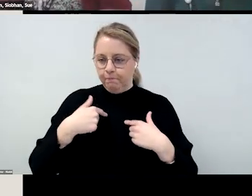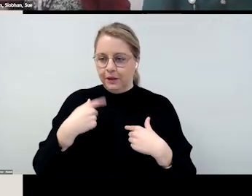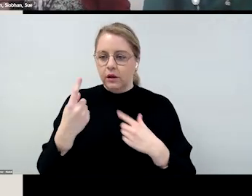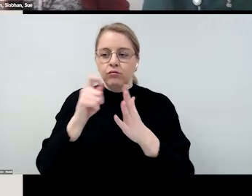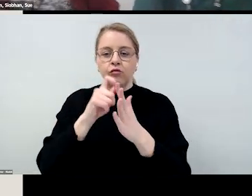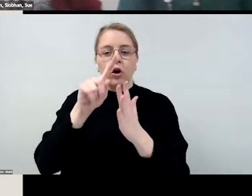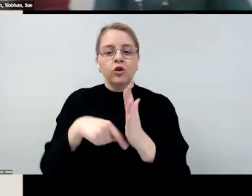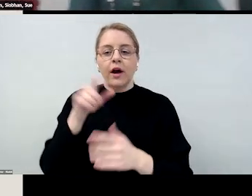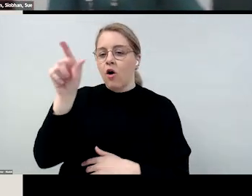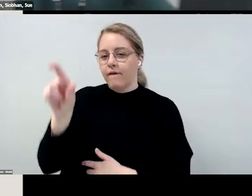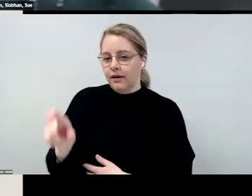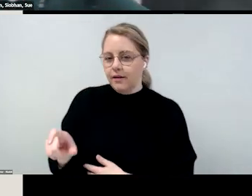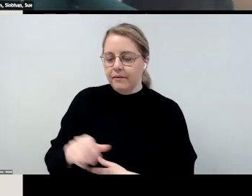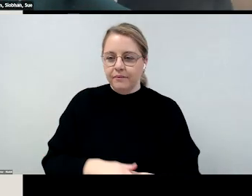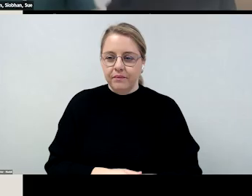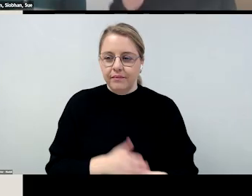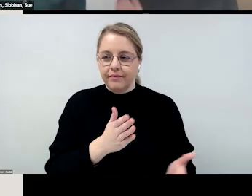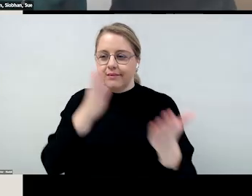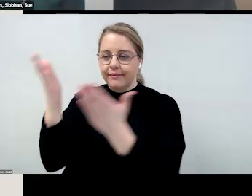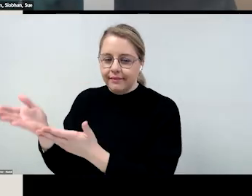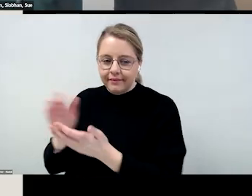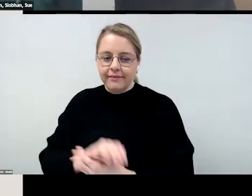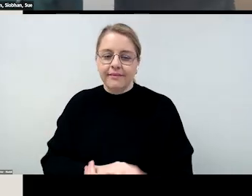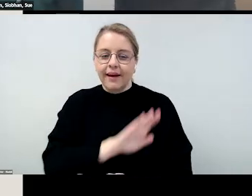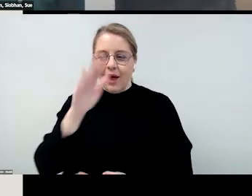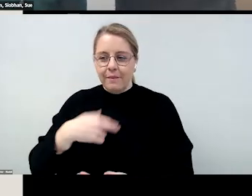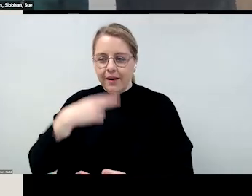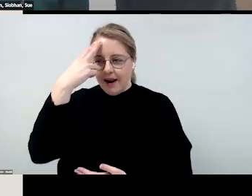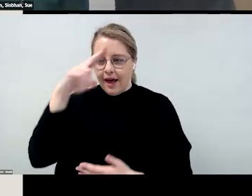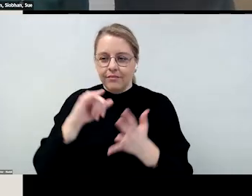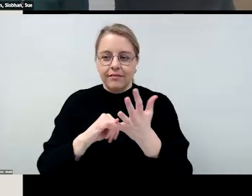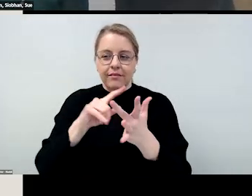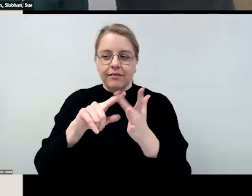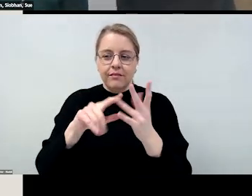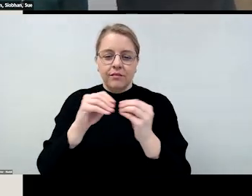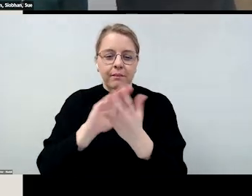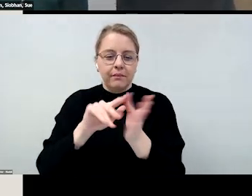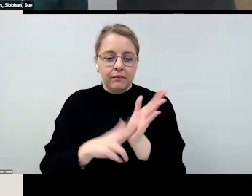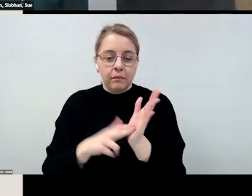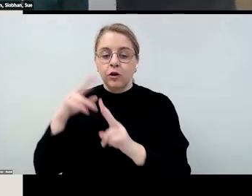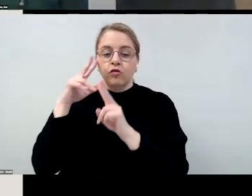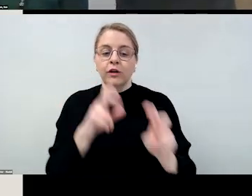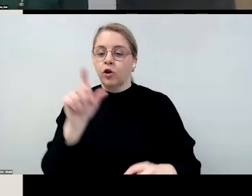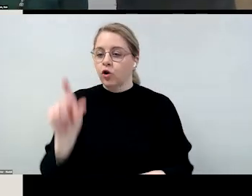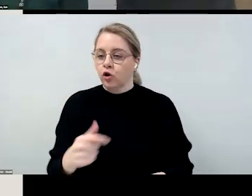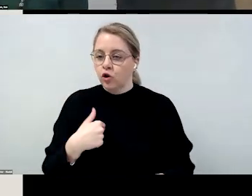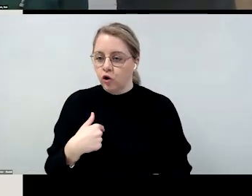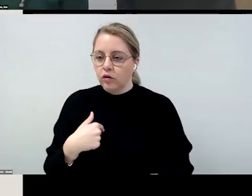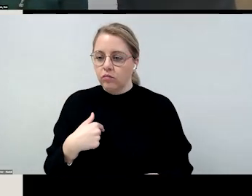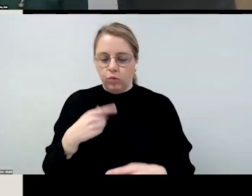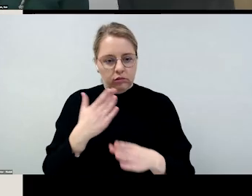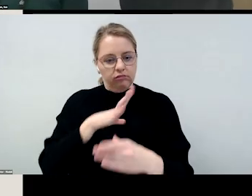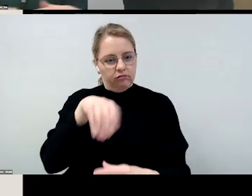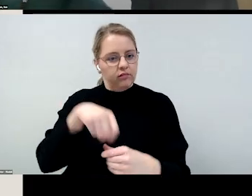officer. And my other colleague. Hello everyone, my name's Siobhan. I'm a research officer at the centre working on the Preventive Health